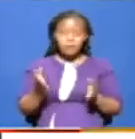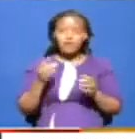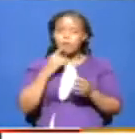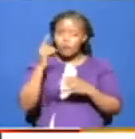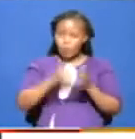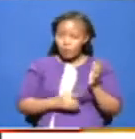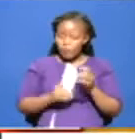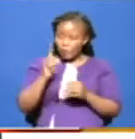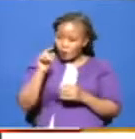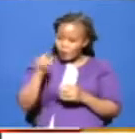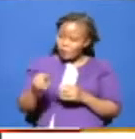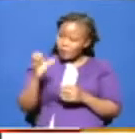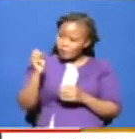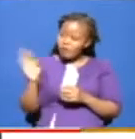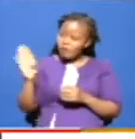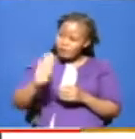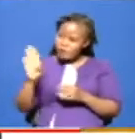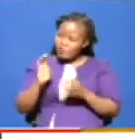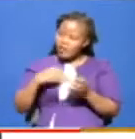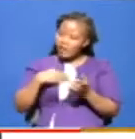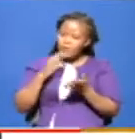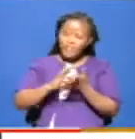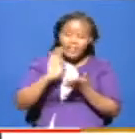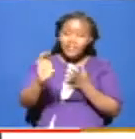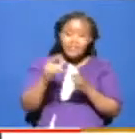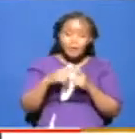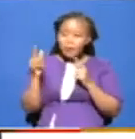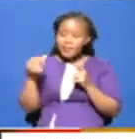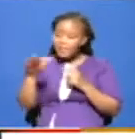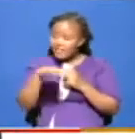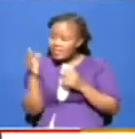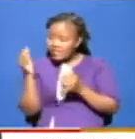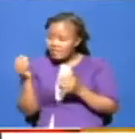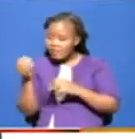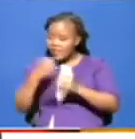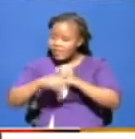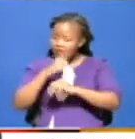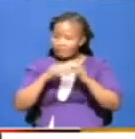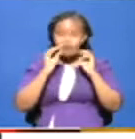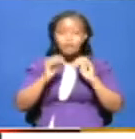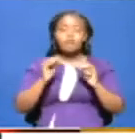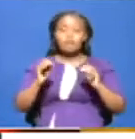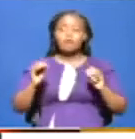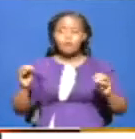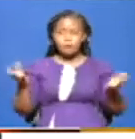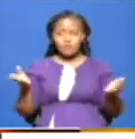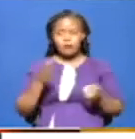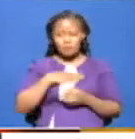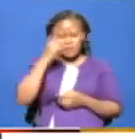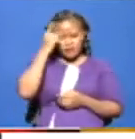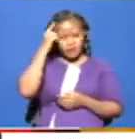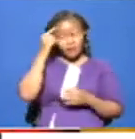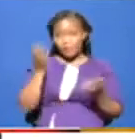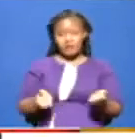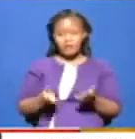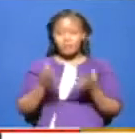billion has been allocated, but on the ground nothing has happened. So in a nutshell, I think those who are